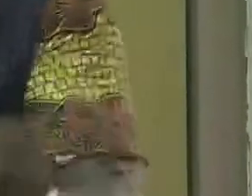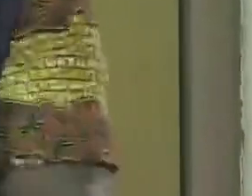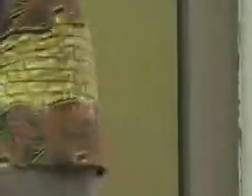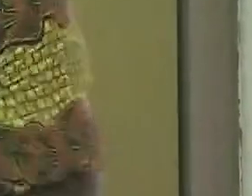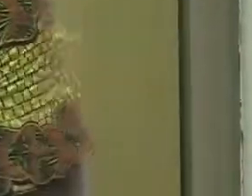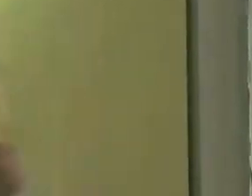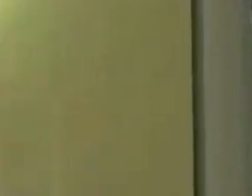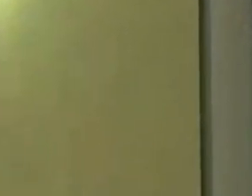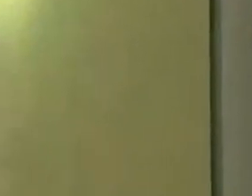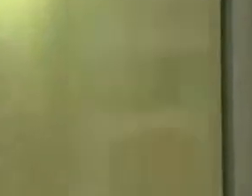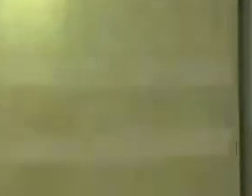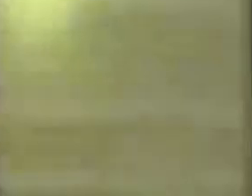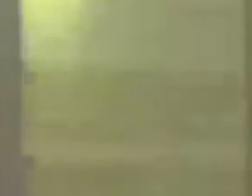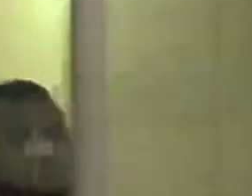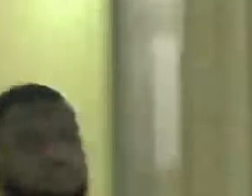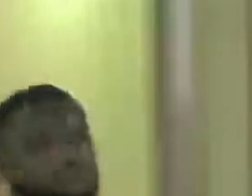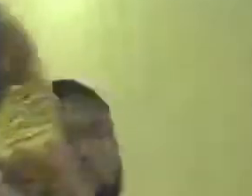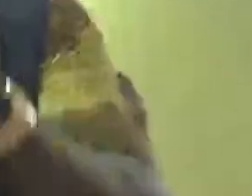mama we